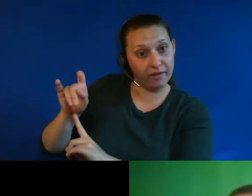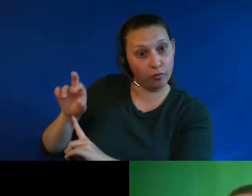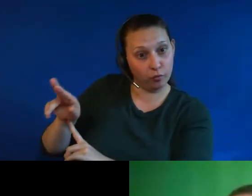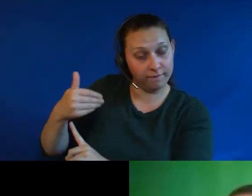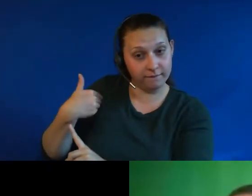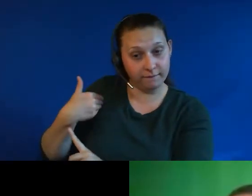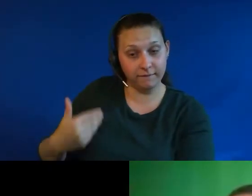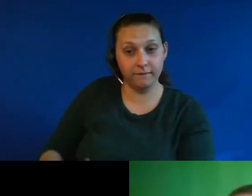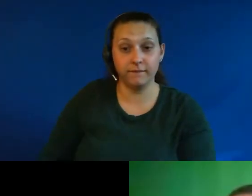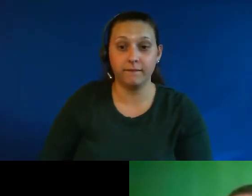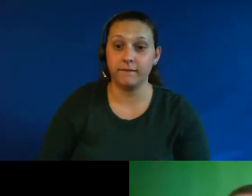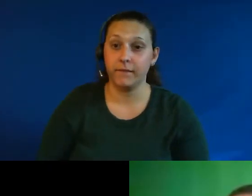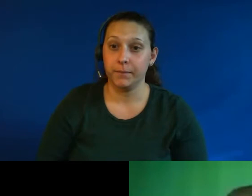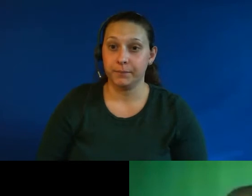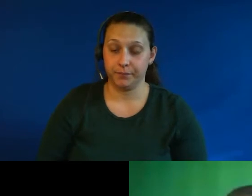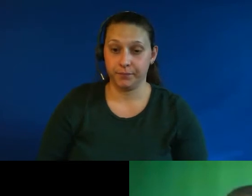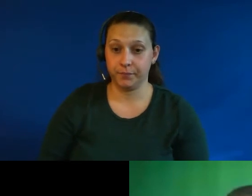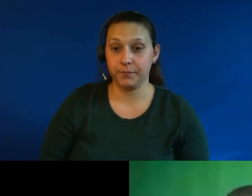Okay.